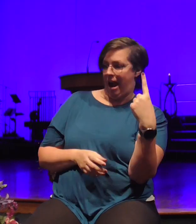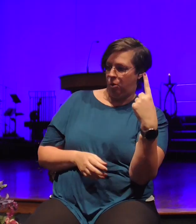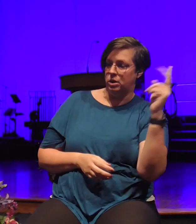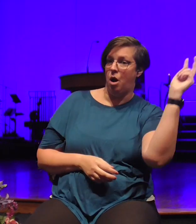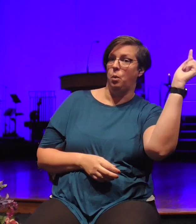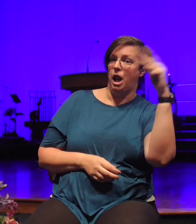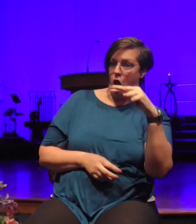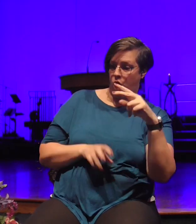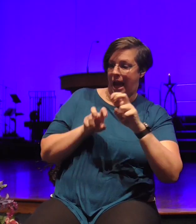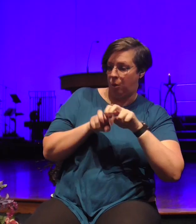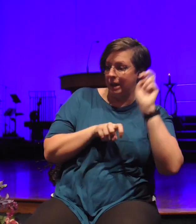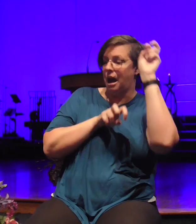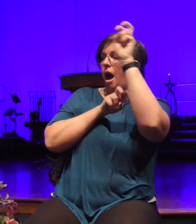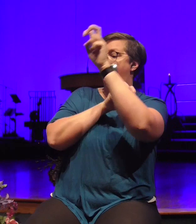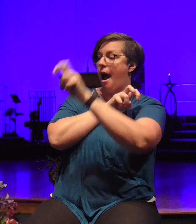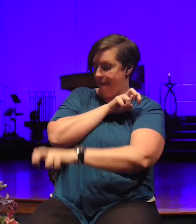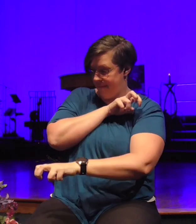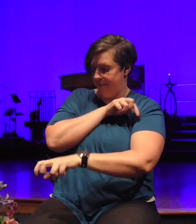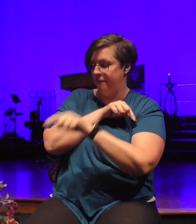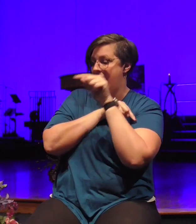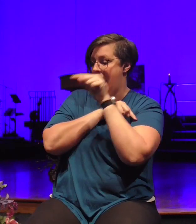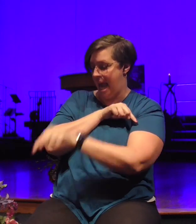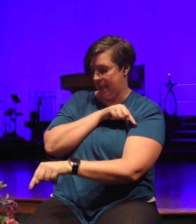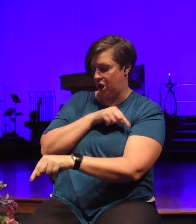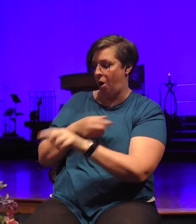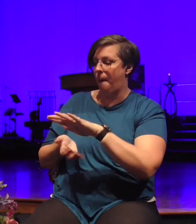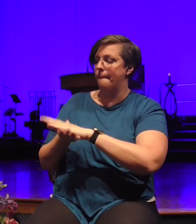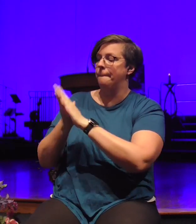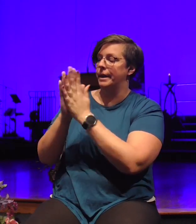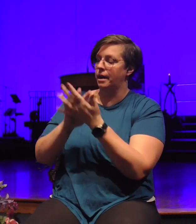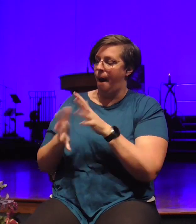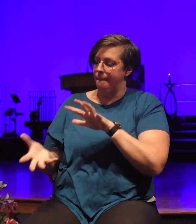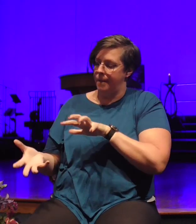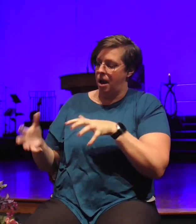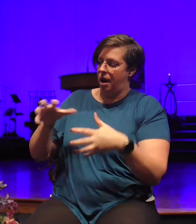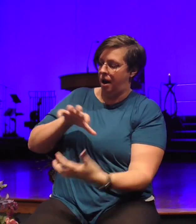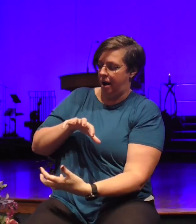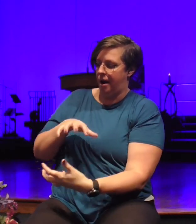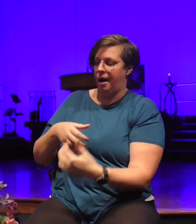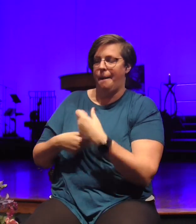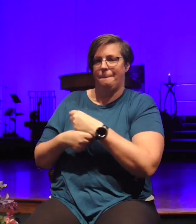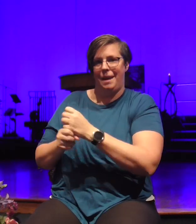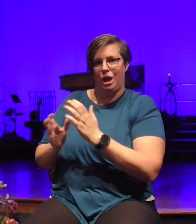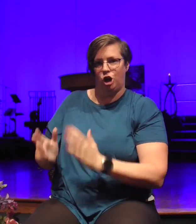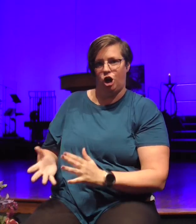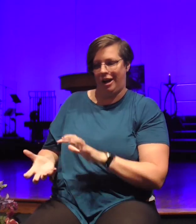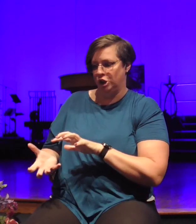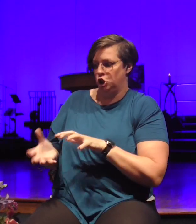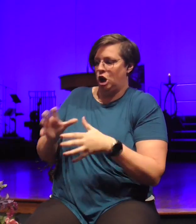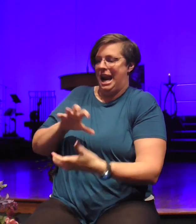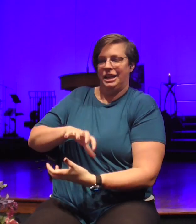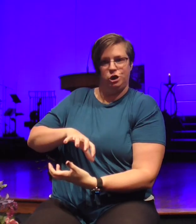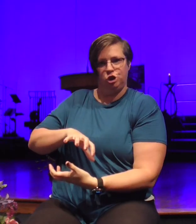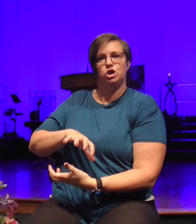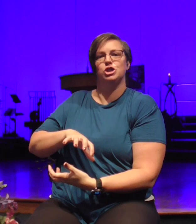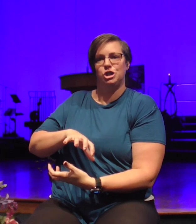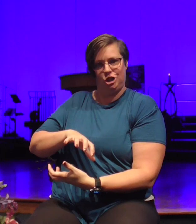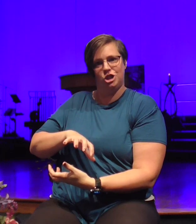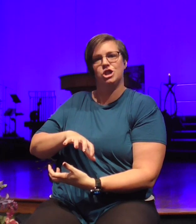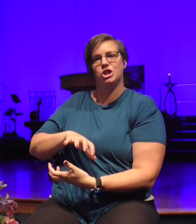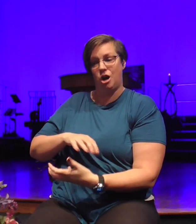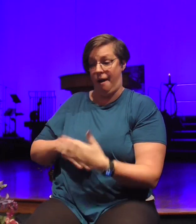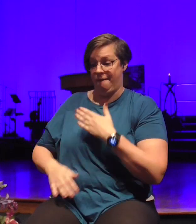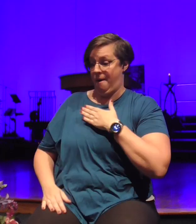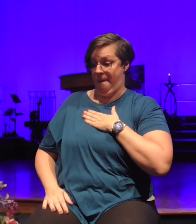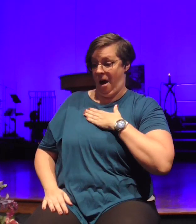you become a change maker, a transmuter, a transformer of not only your pain and suffering, but the